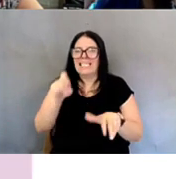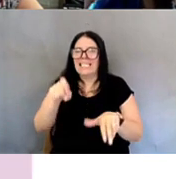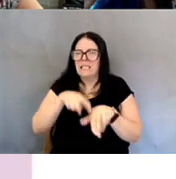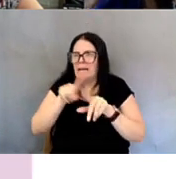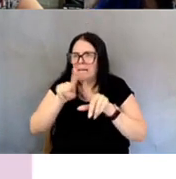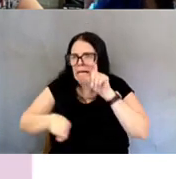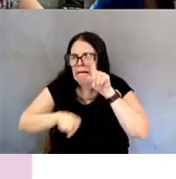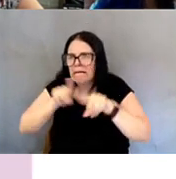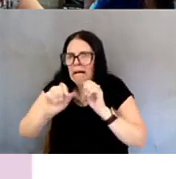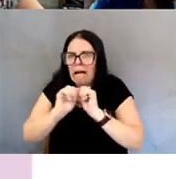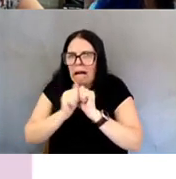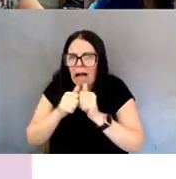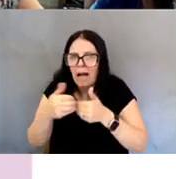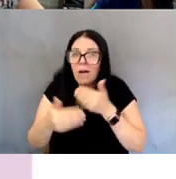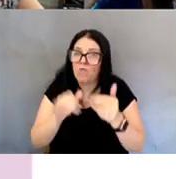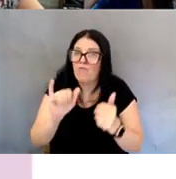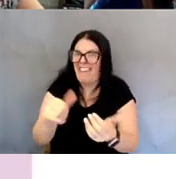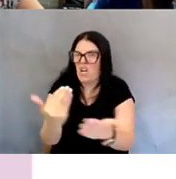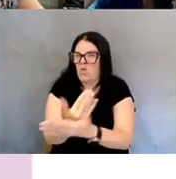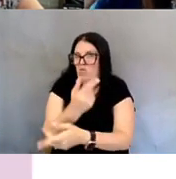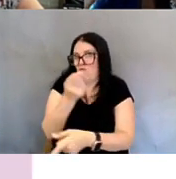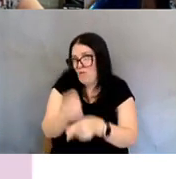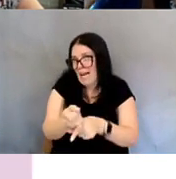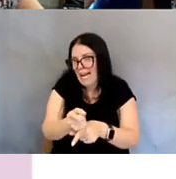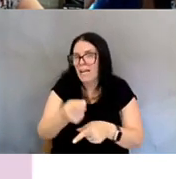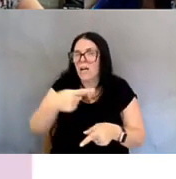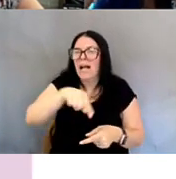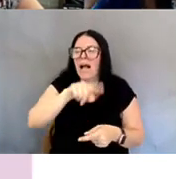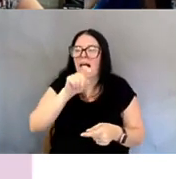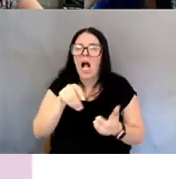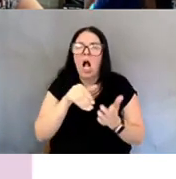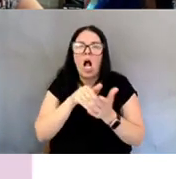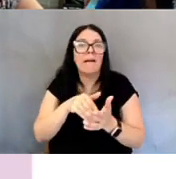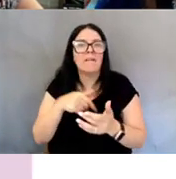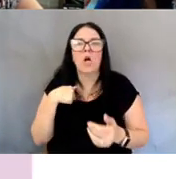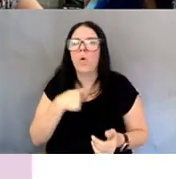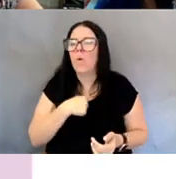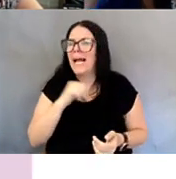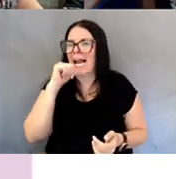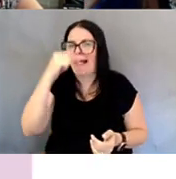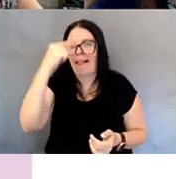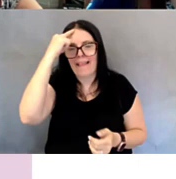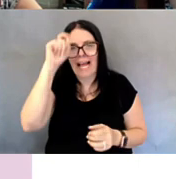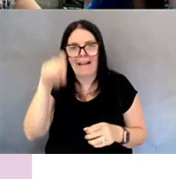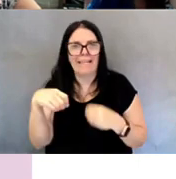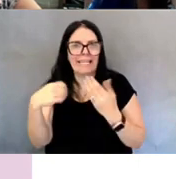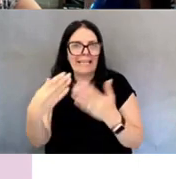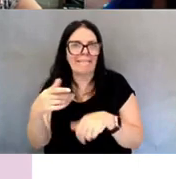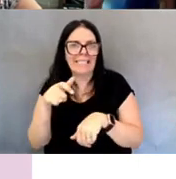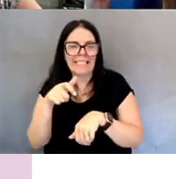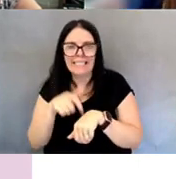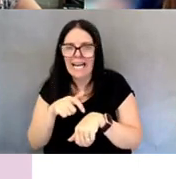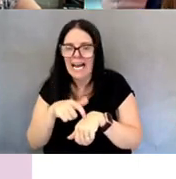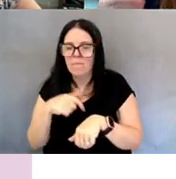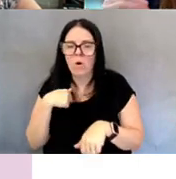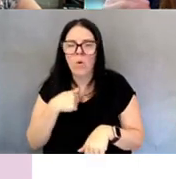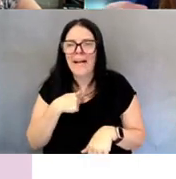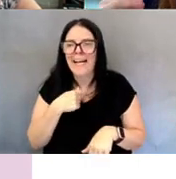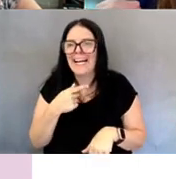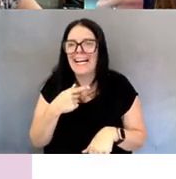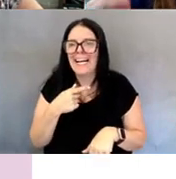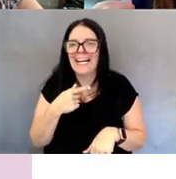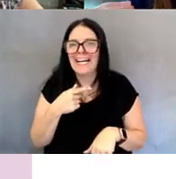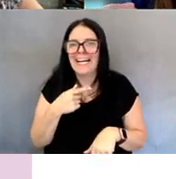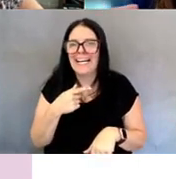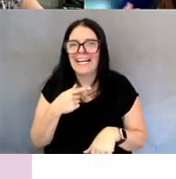is something that is often not given enough validity. It's not teaching